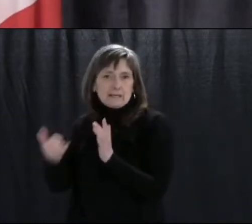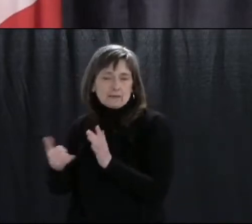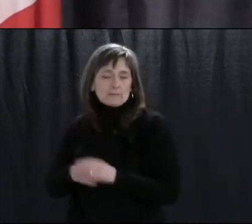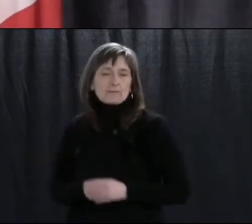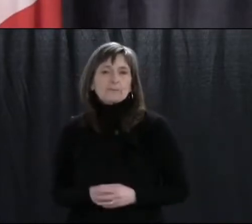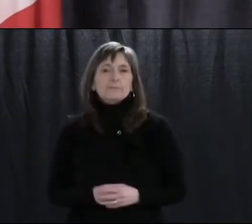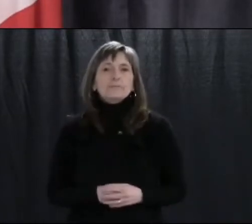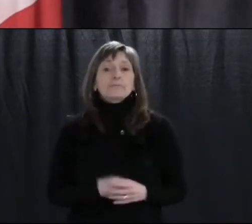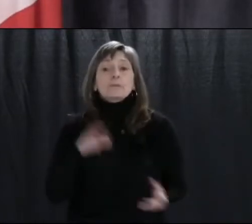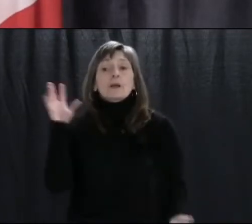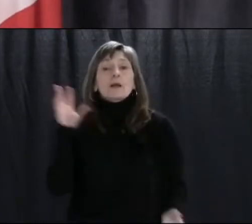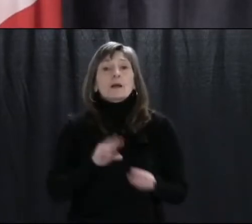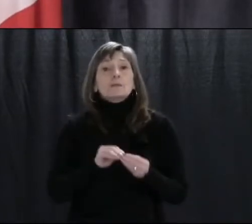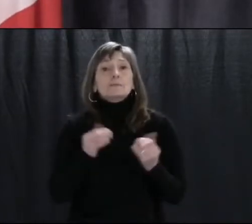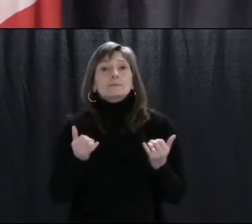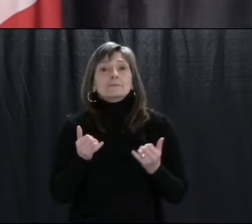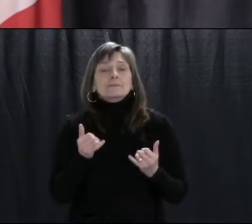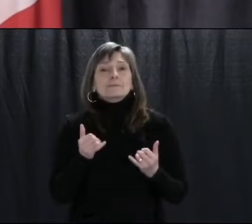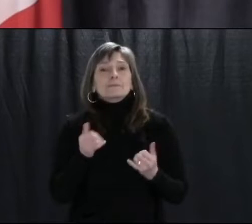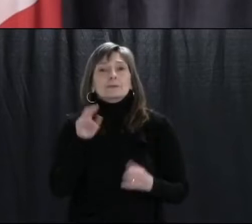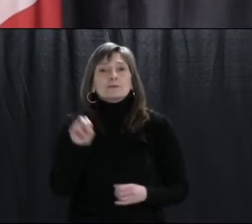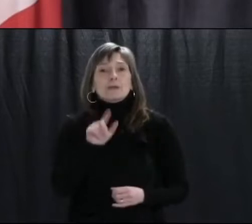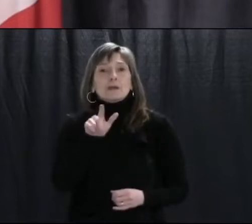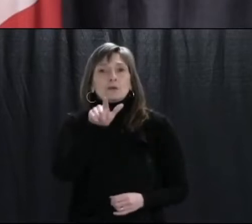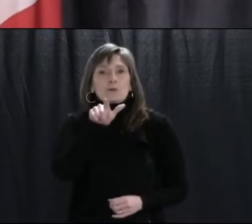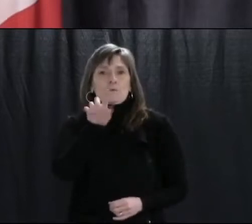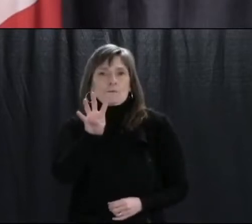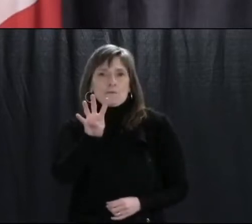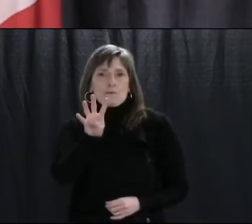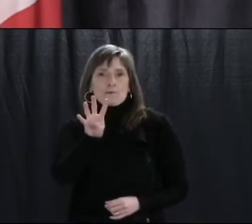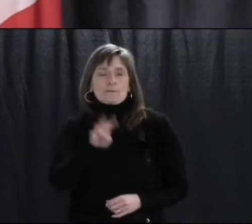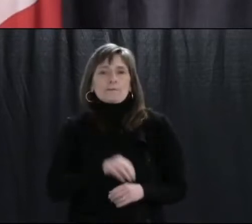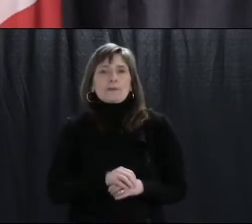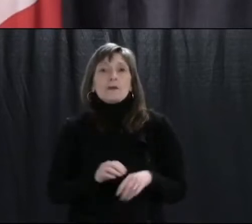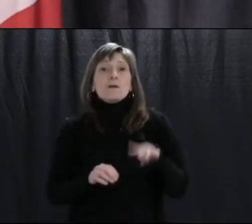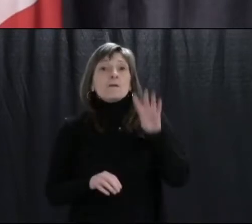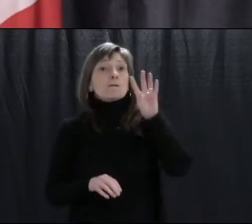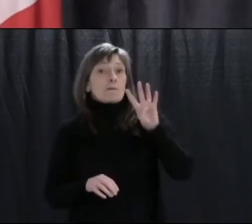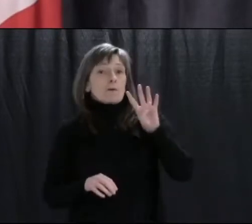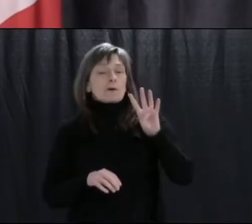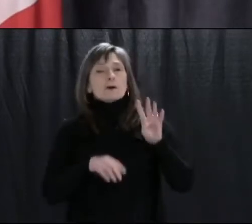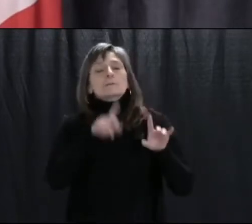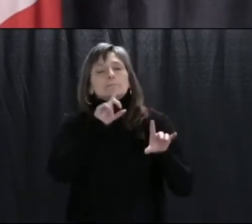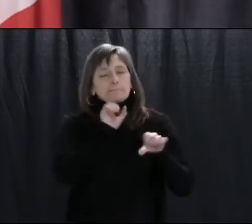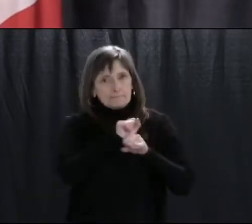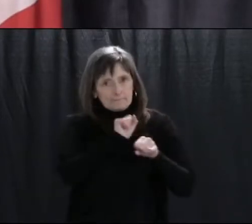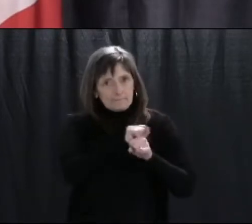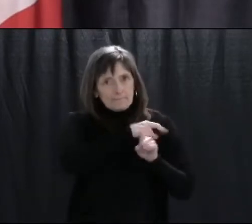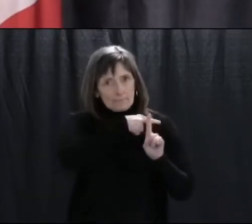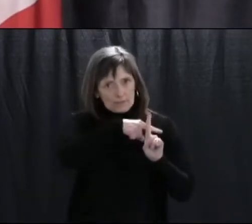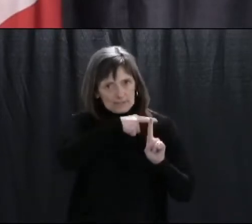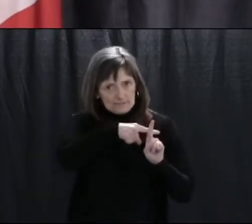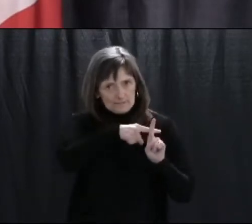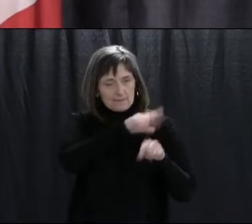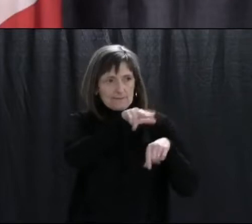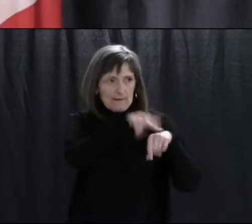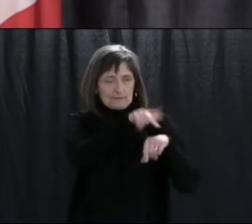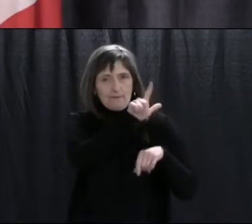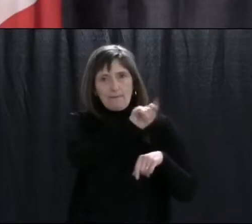This brings our total number of cases to 24 in this province. 4 have been confirmed positive by the National